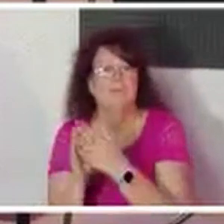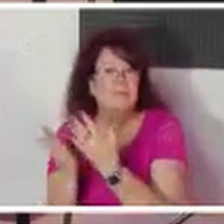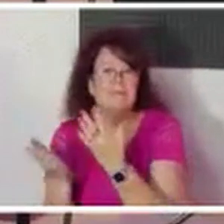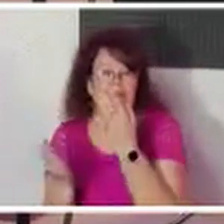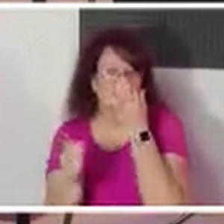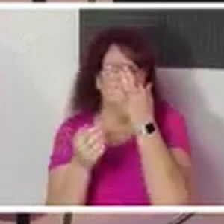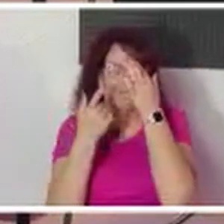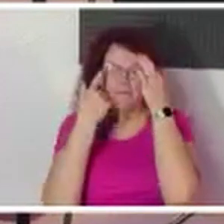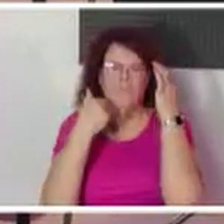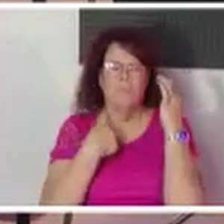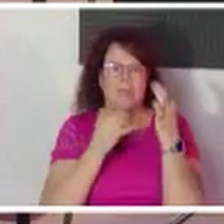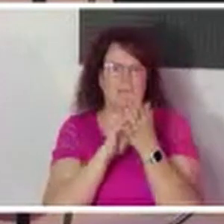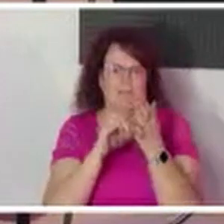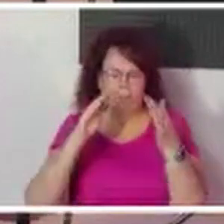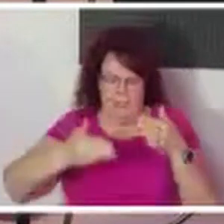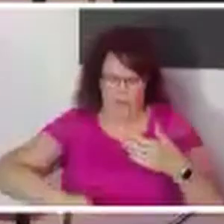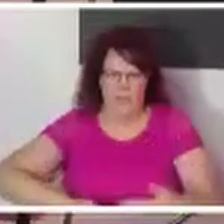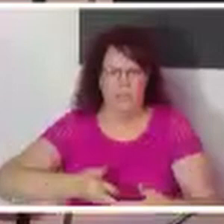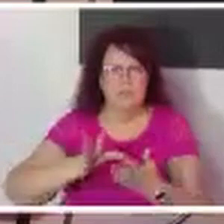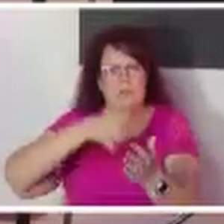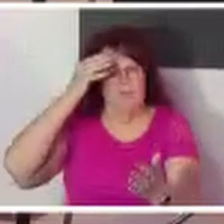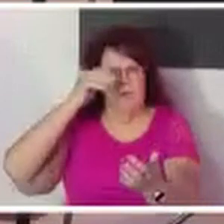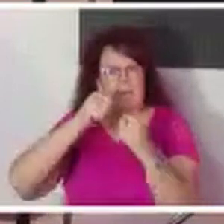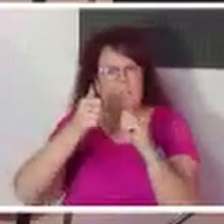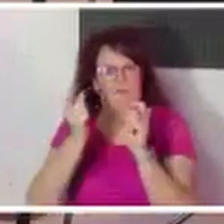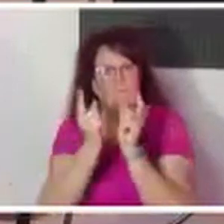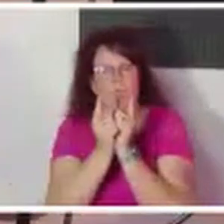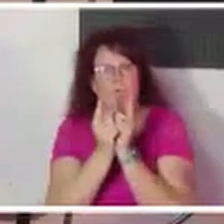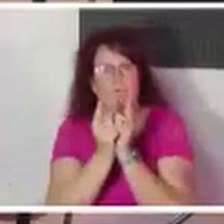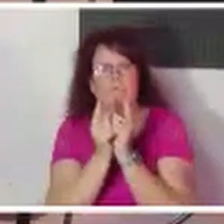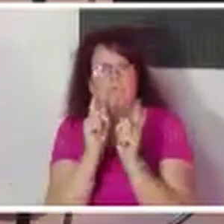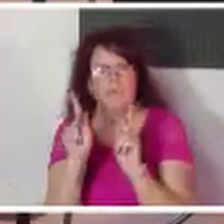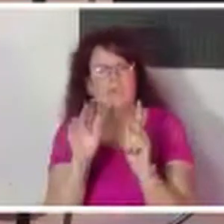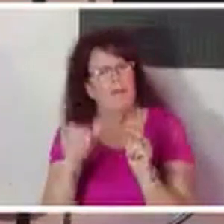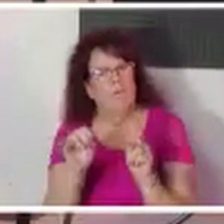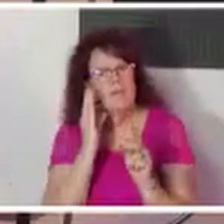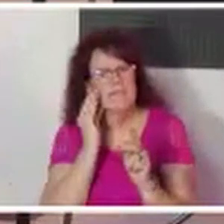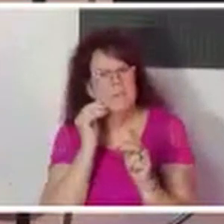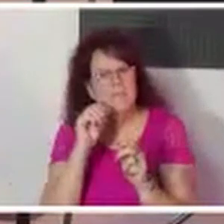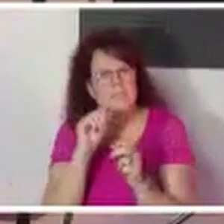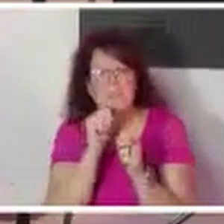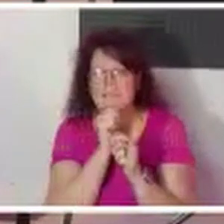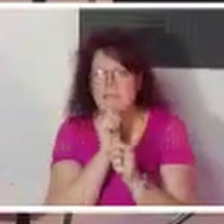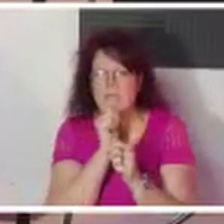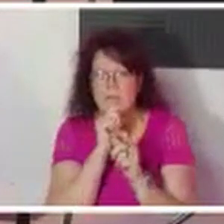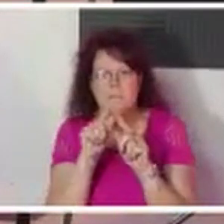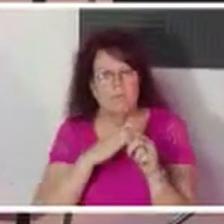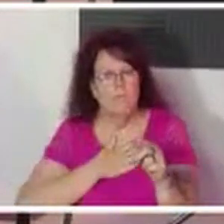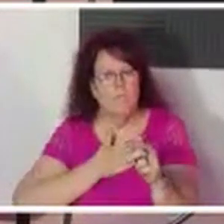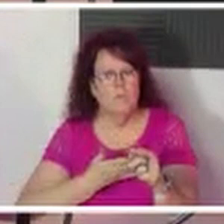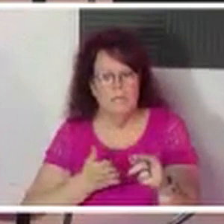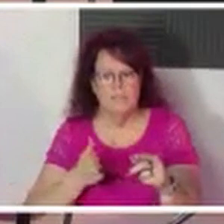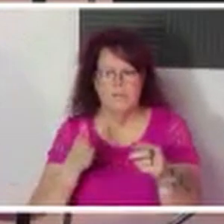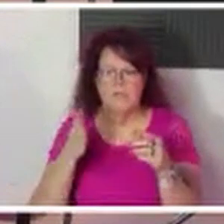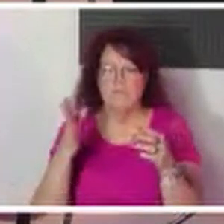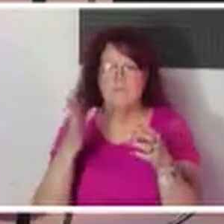So for me, that was my introduction to learning how to be with people that were experiencing suffering, but also being willing to embrace the fact that